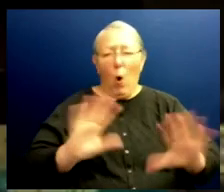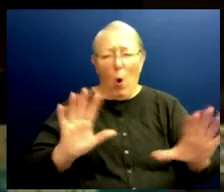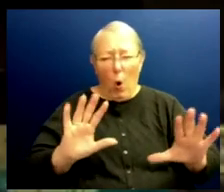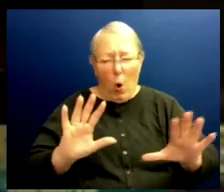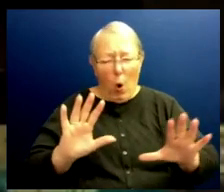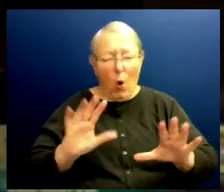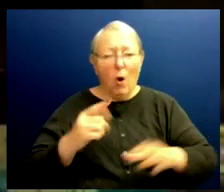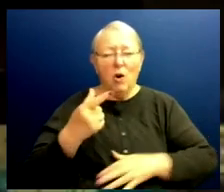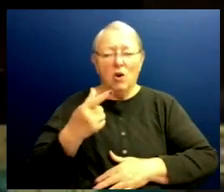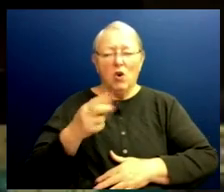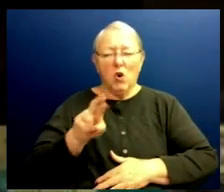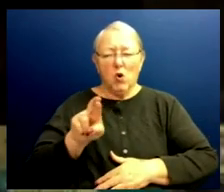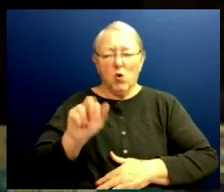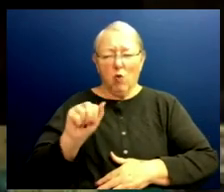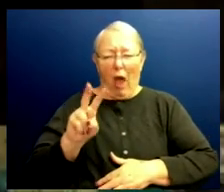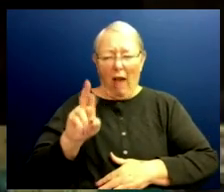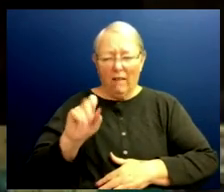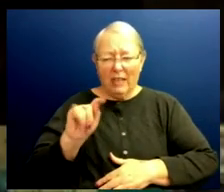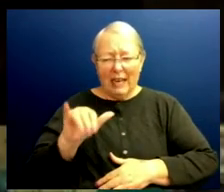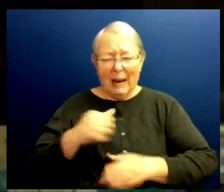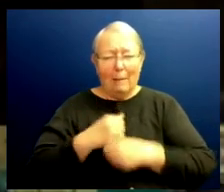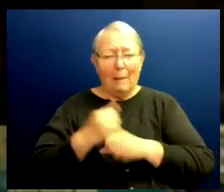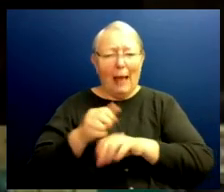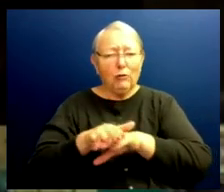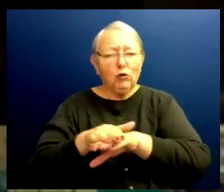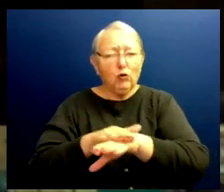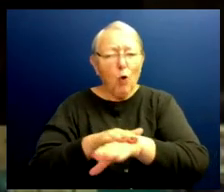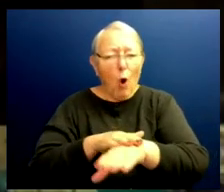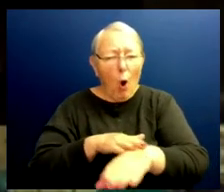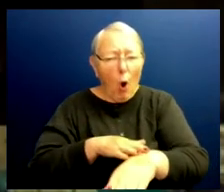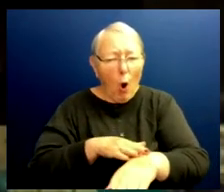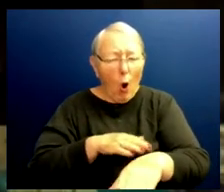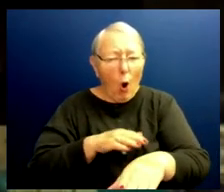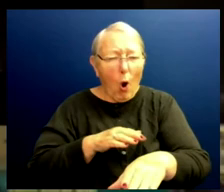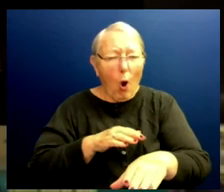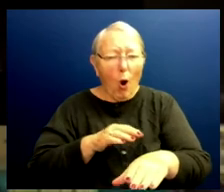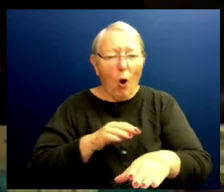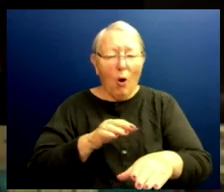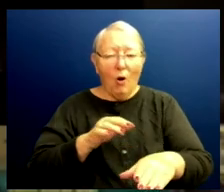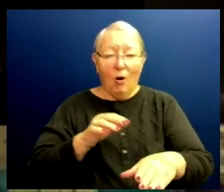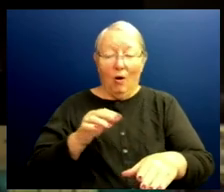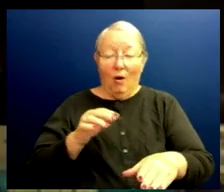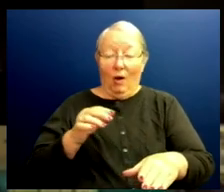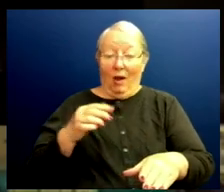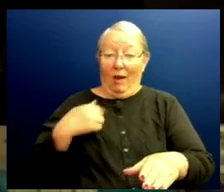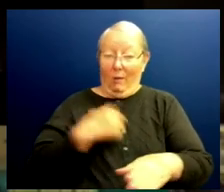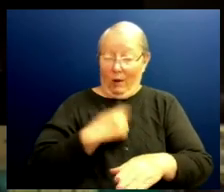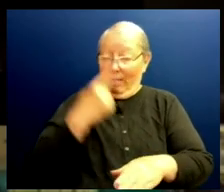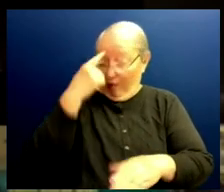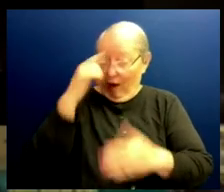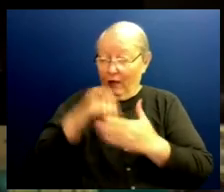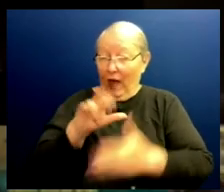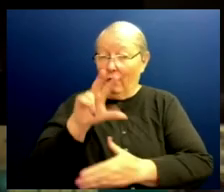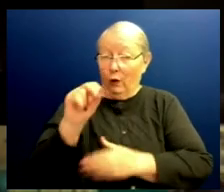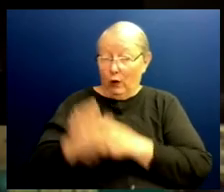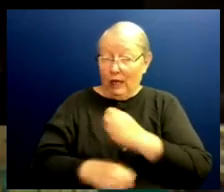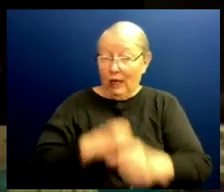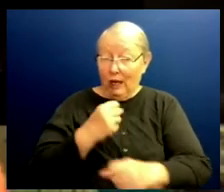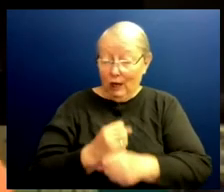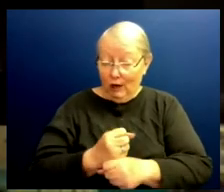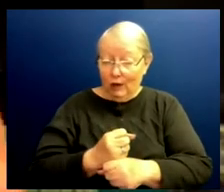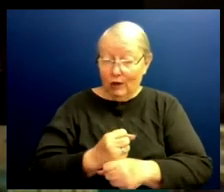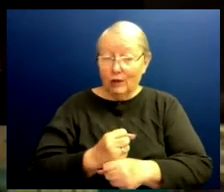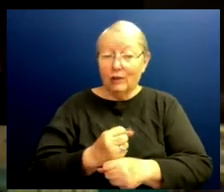know exactly what that rate of slowdown was, because it would tell us something about the mean density of the universe, and